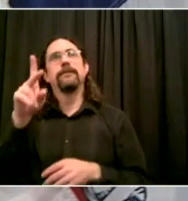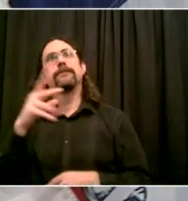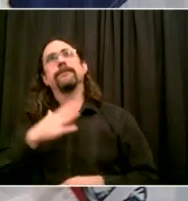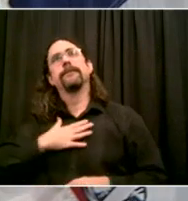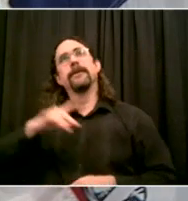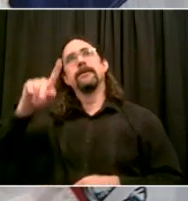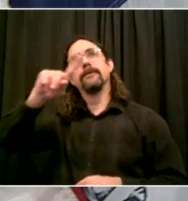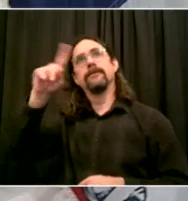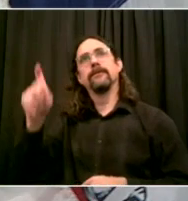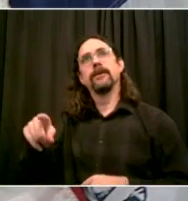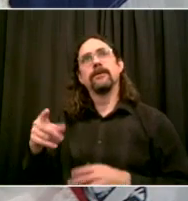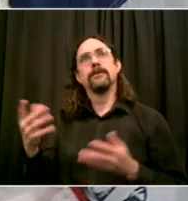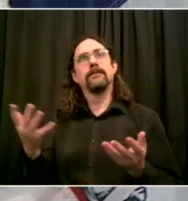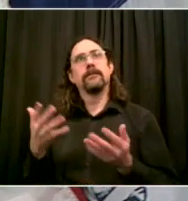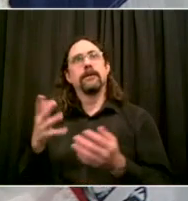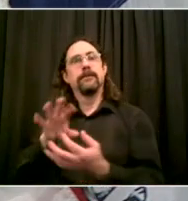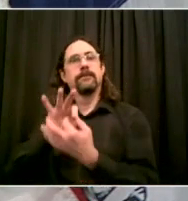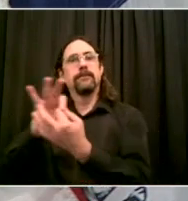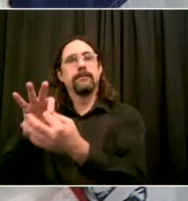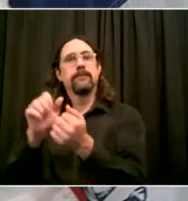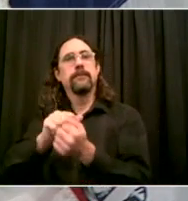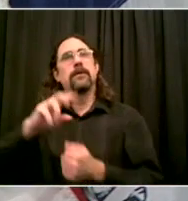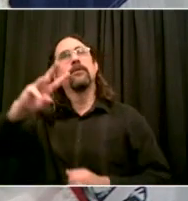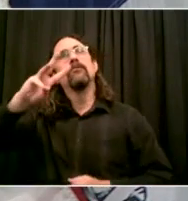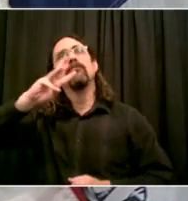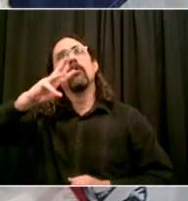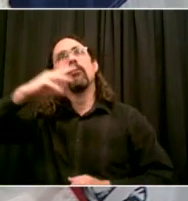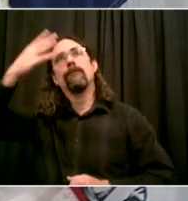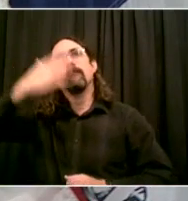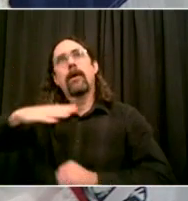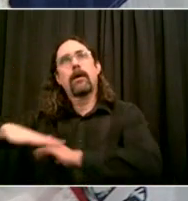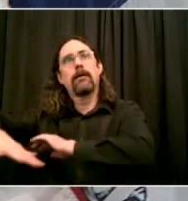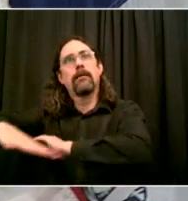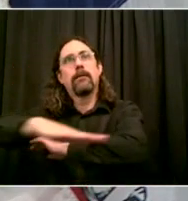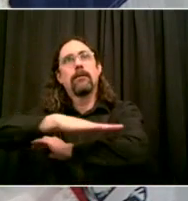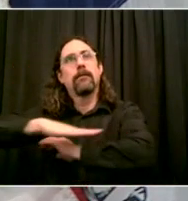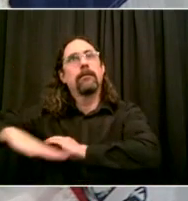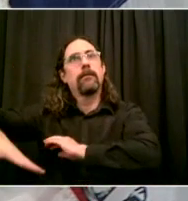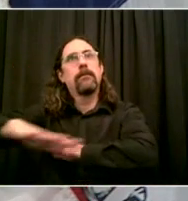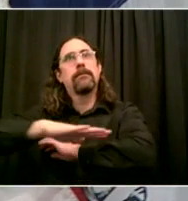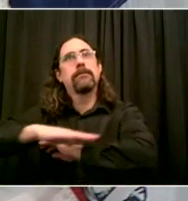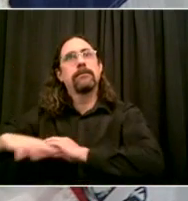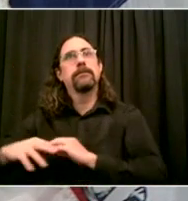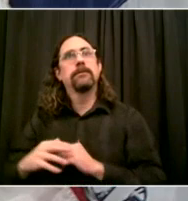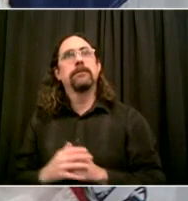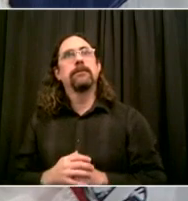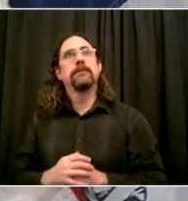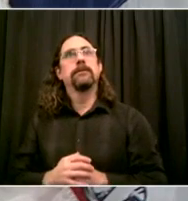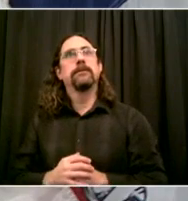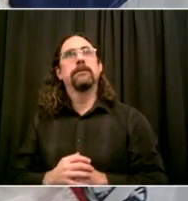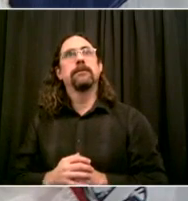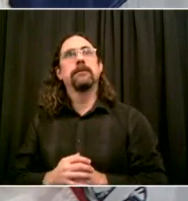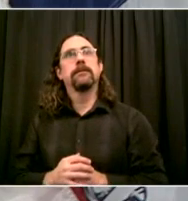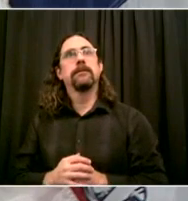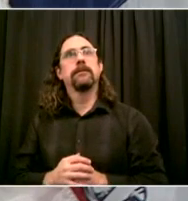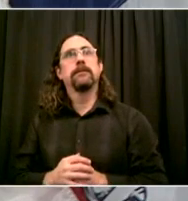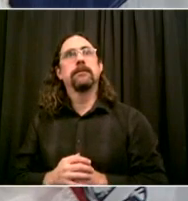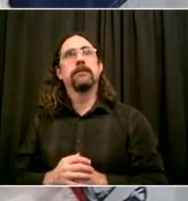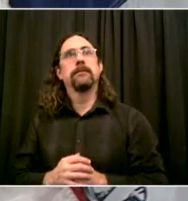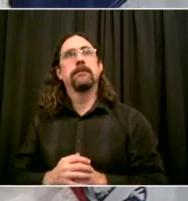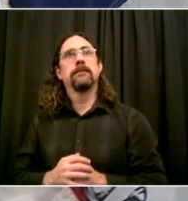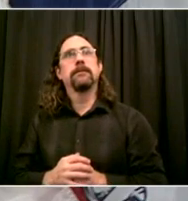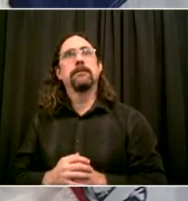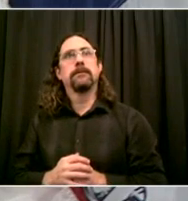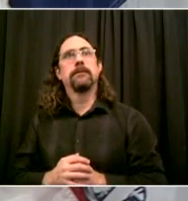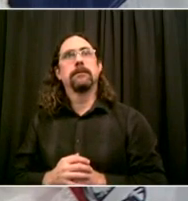Article 78 lawsuit already pending. No EIS was conducted or even required for the planned influx of almost